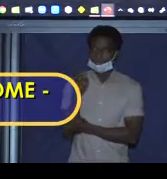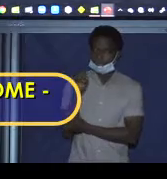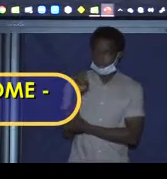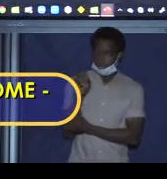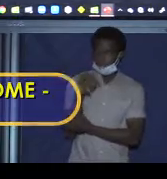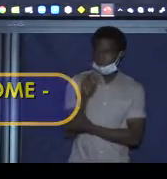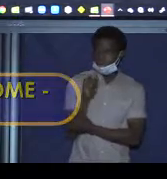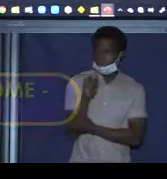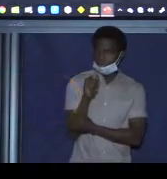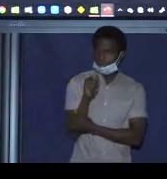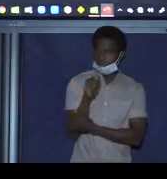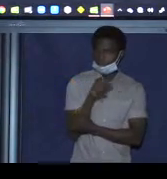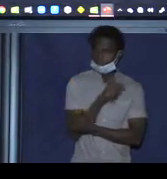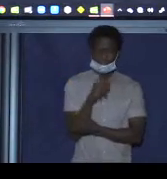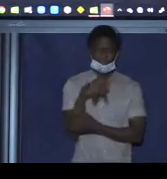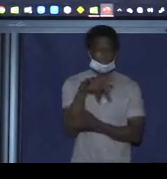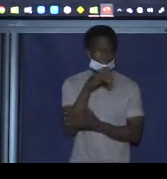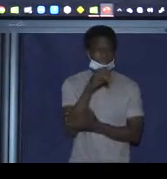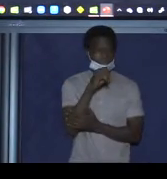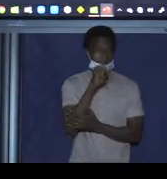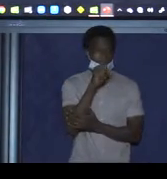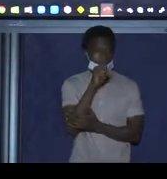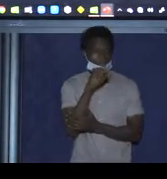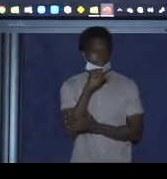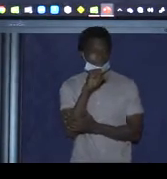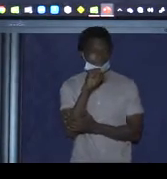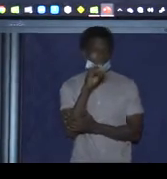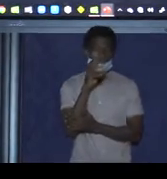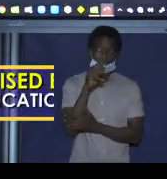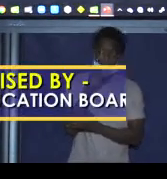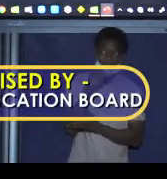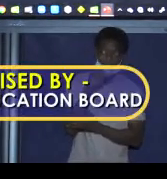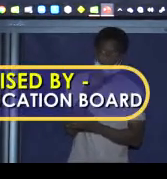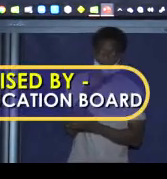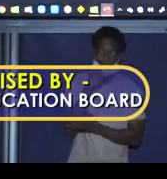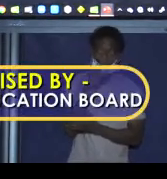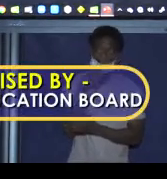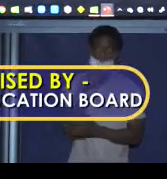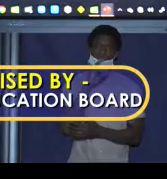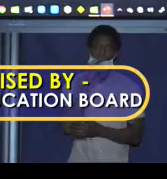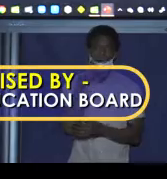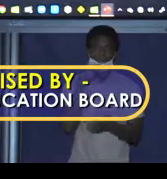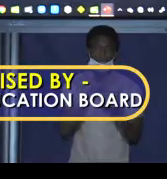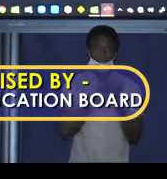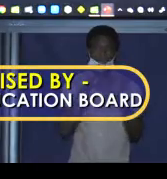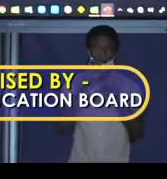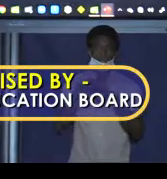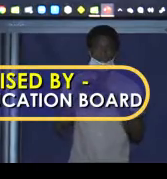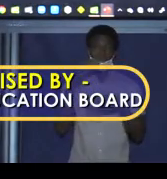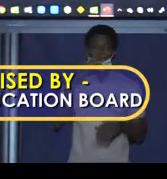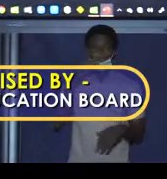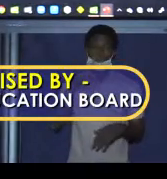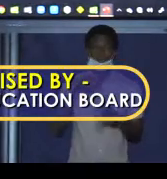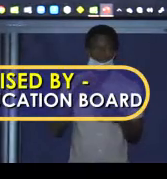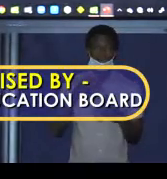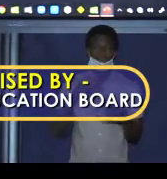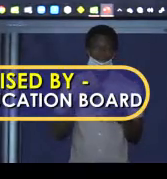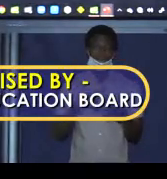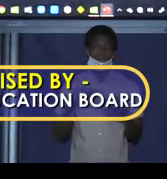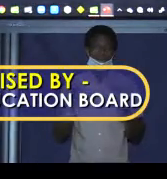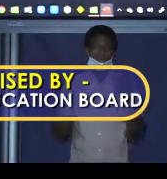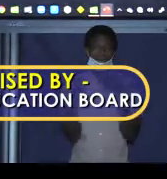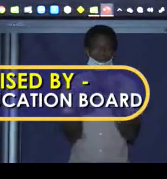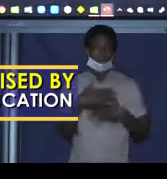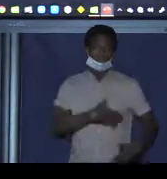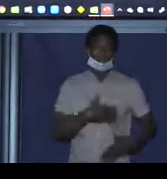what? A pessimist. A pessimist is one who looks on the bad or the dark side of things. You will always